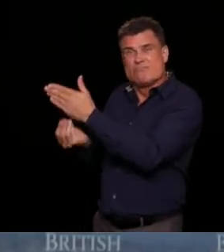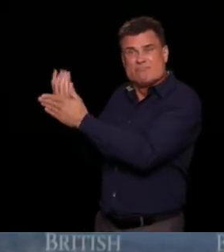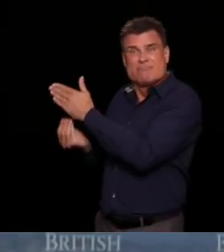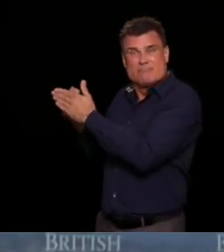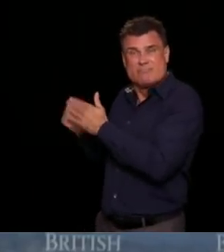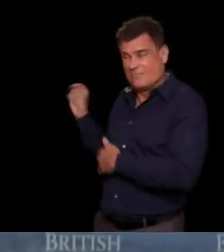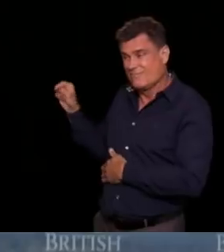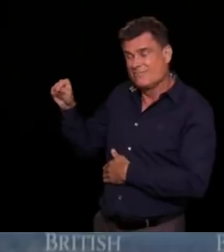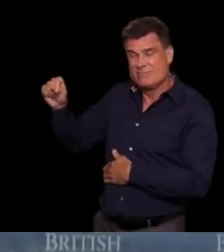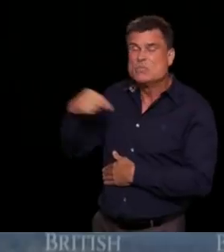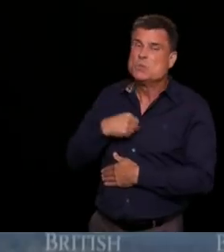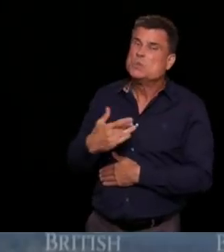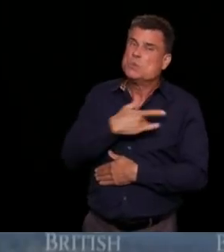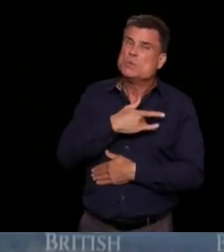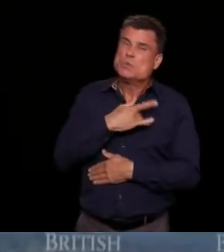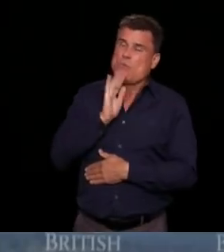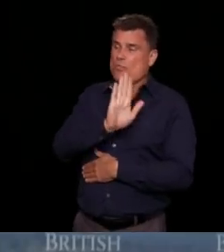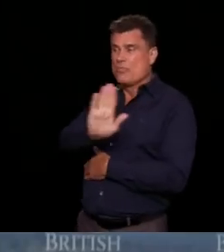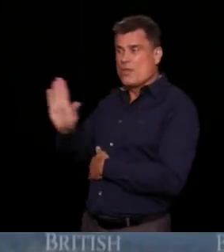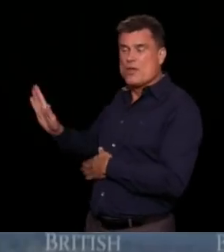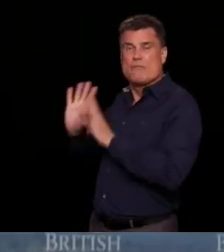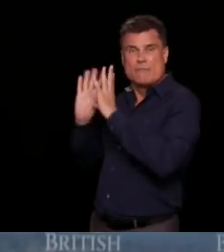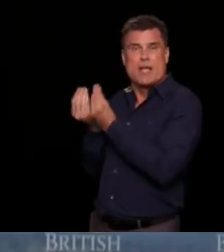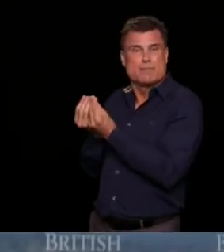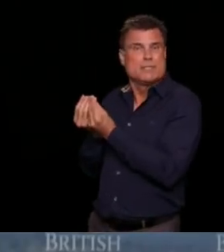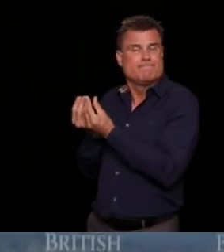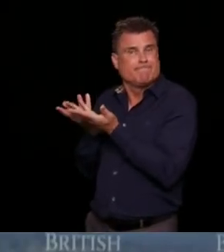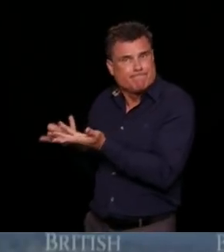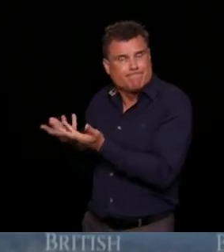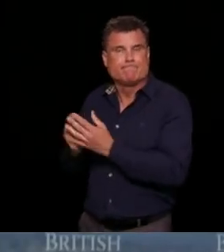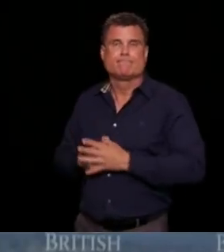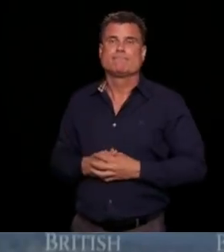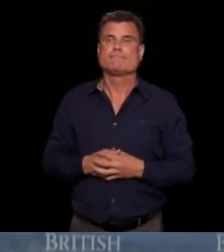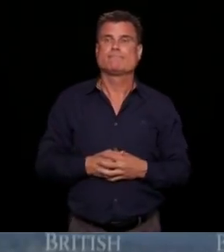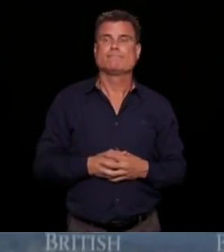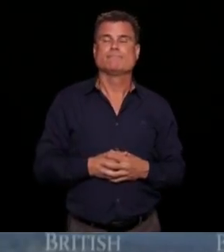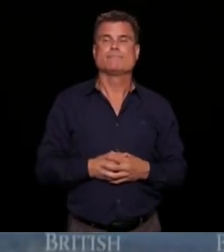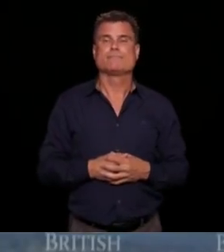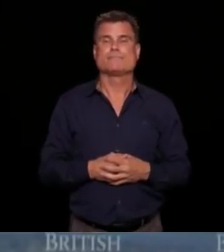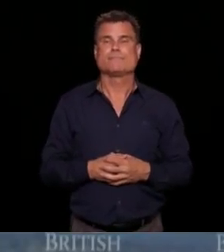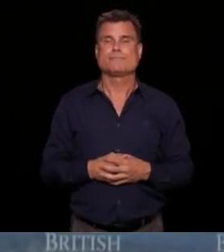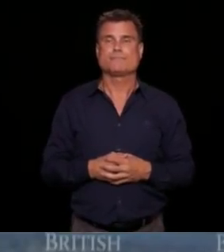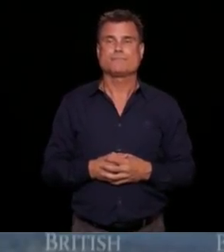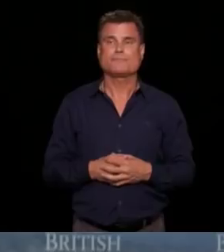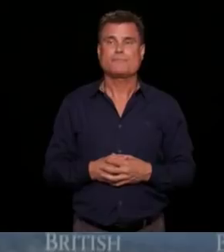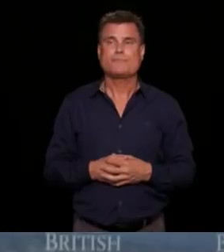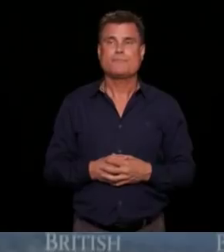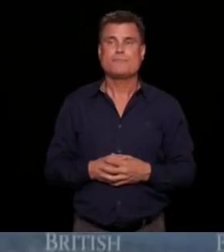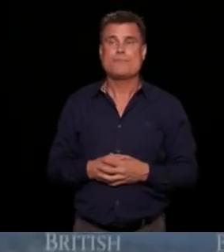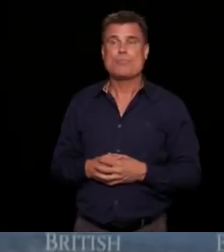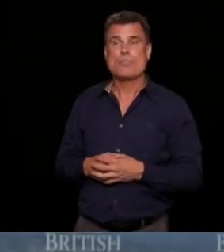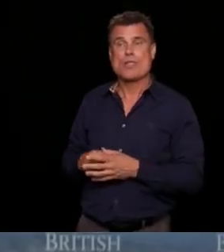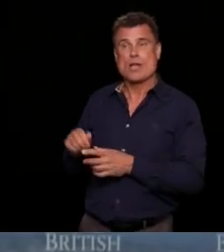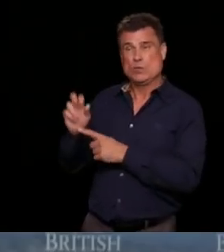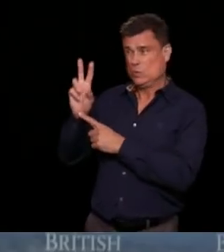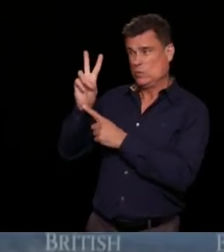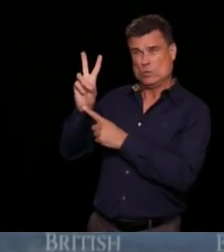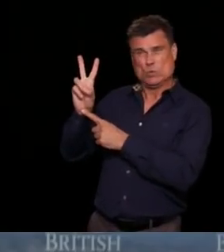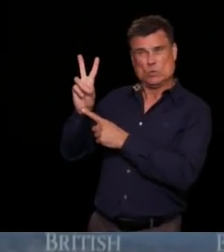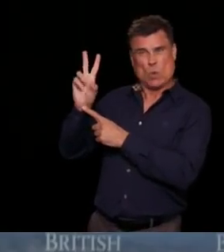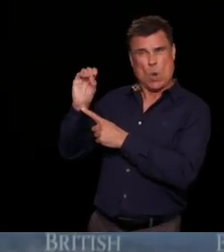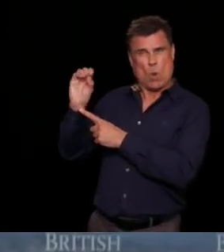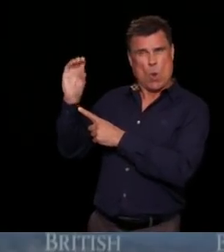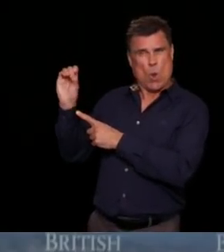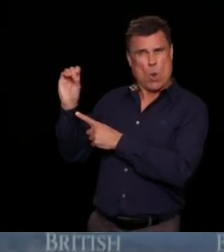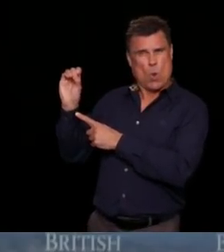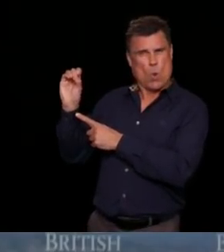is 200, and while round numbers don't have significance in and of themselves, they remind us,